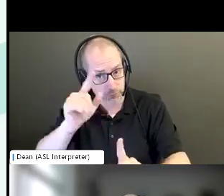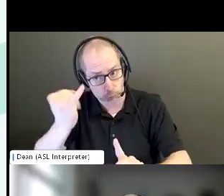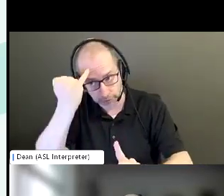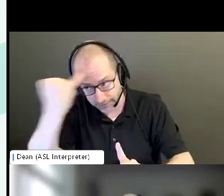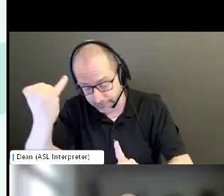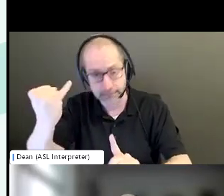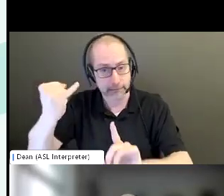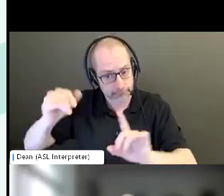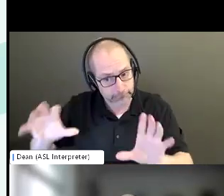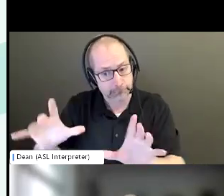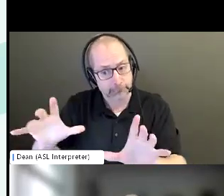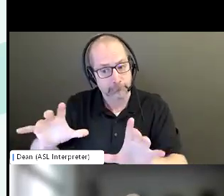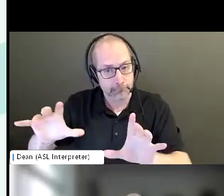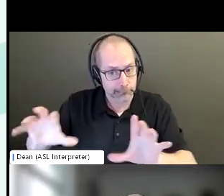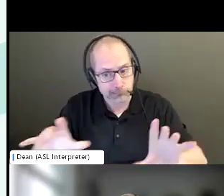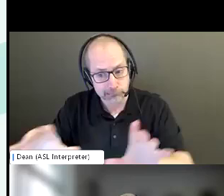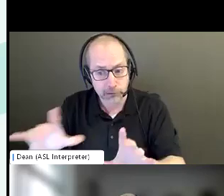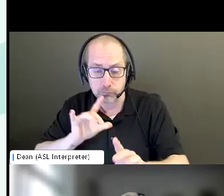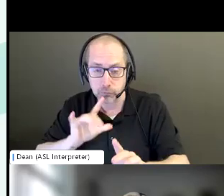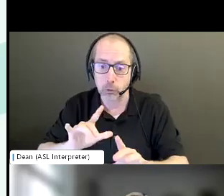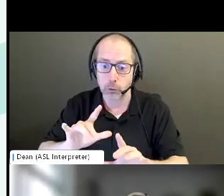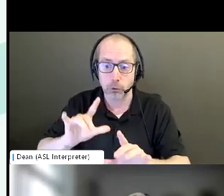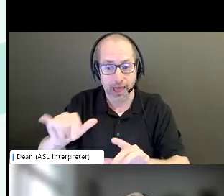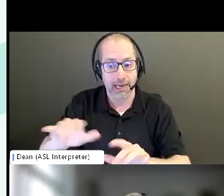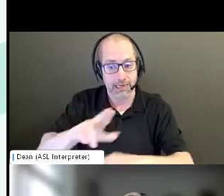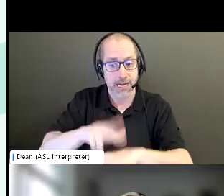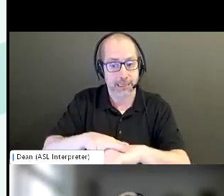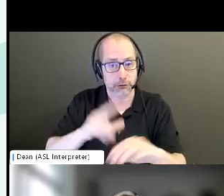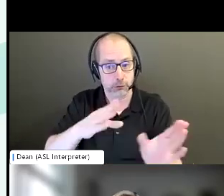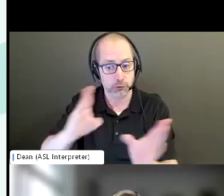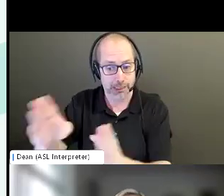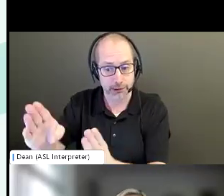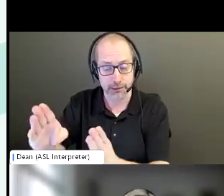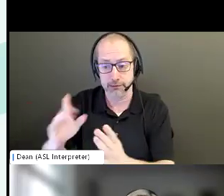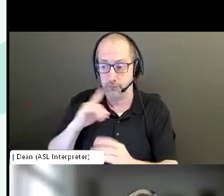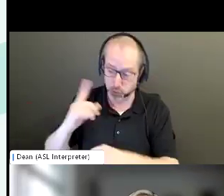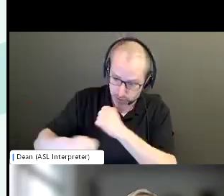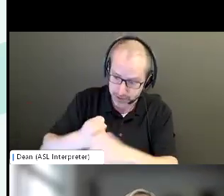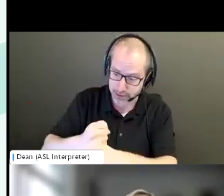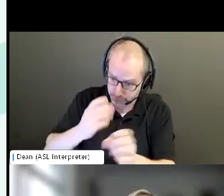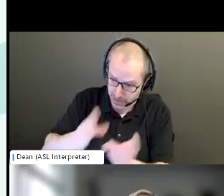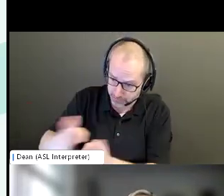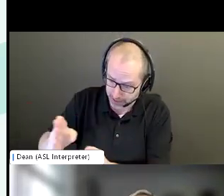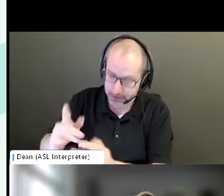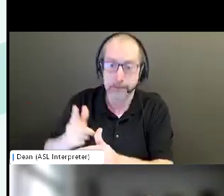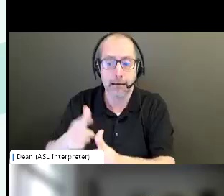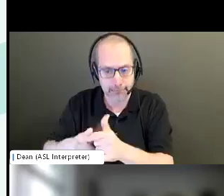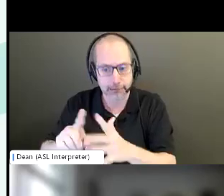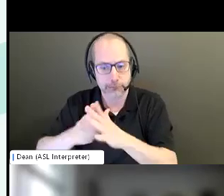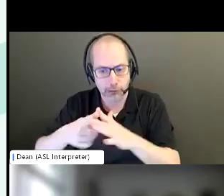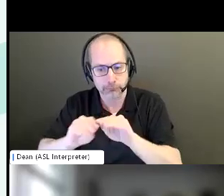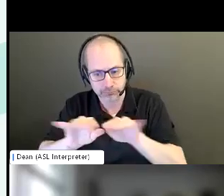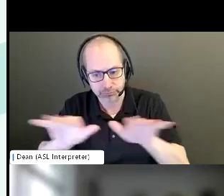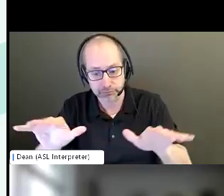learning for over a year, and then since then, kind of trying to advance our goals together. So if you don't know Margaret, she's a